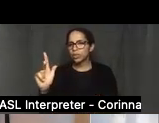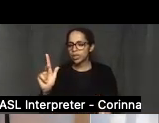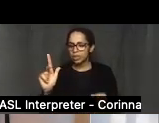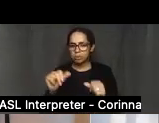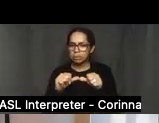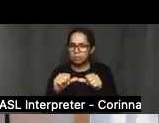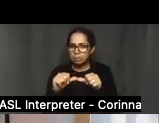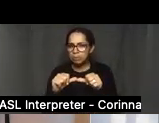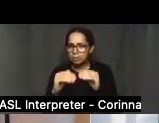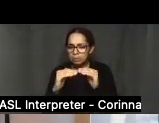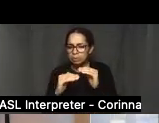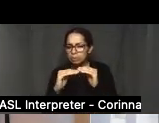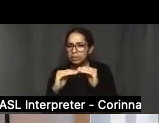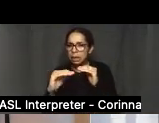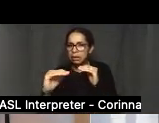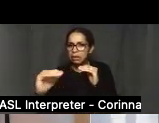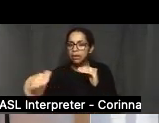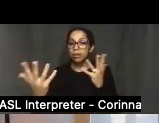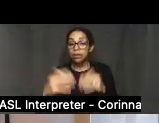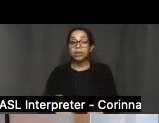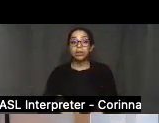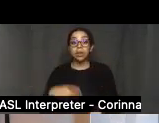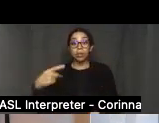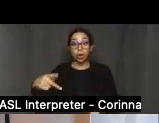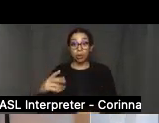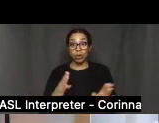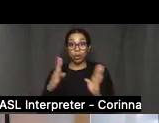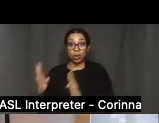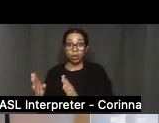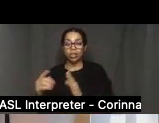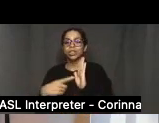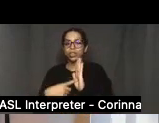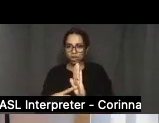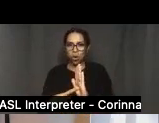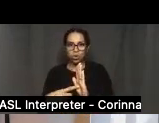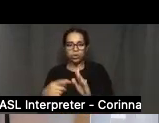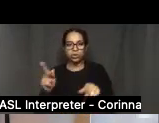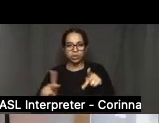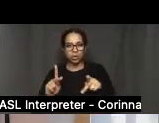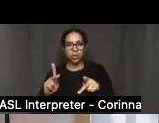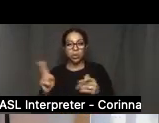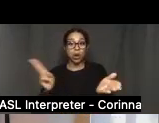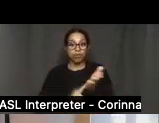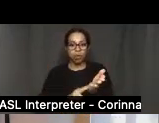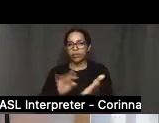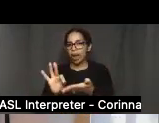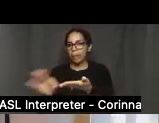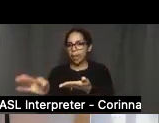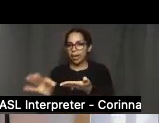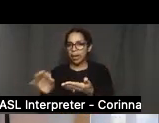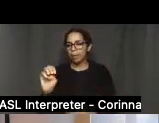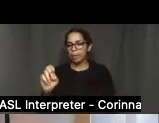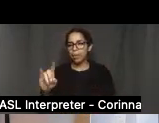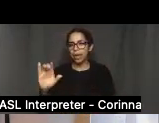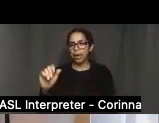The purple bar shows the percentage of the population enrolled in Medicaid. So in 2019, we were under 20%